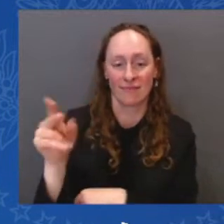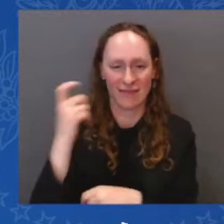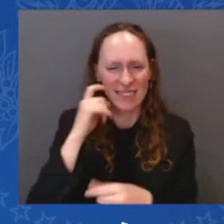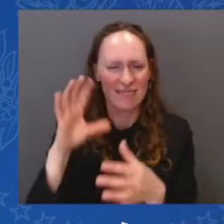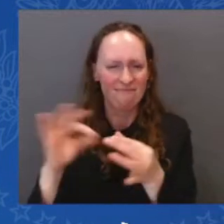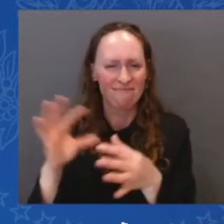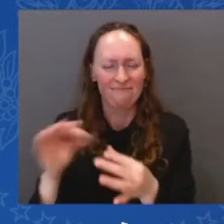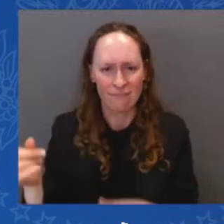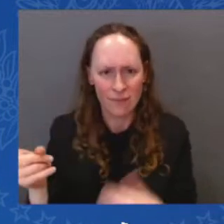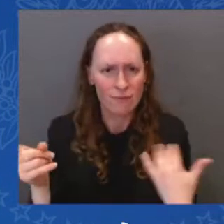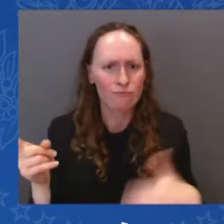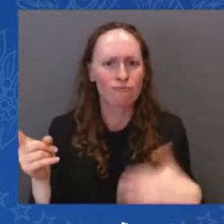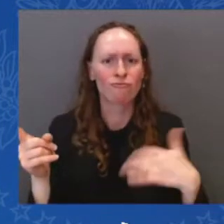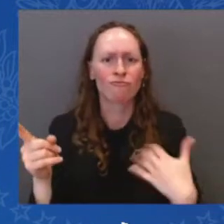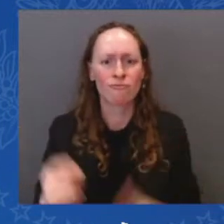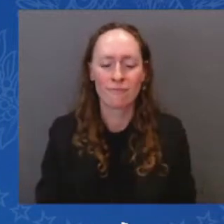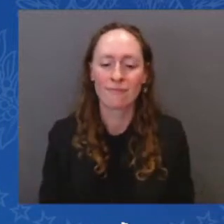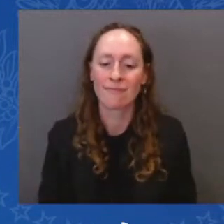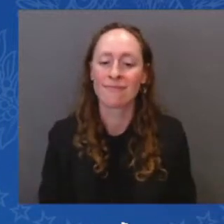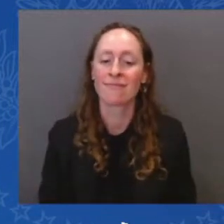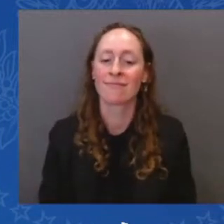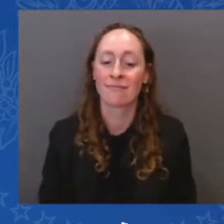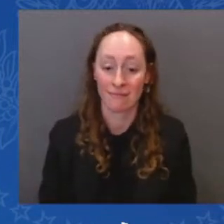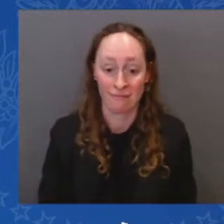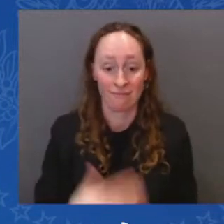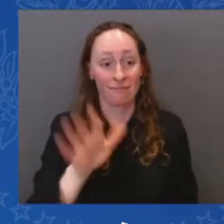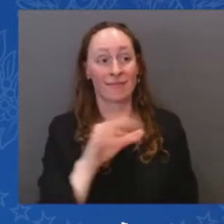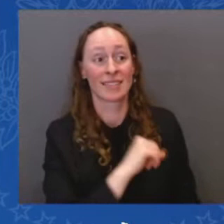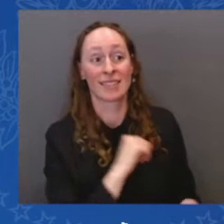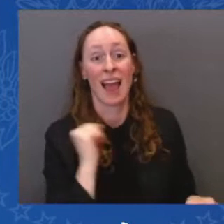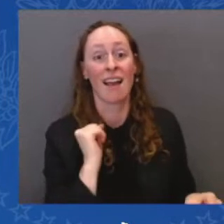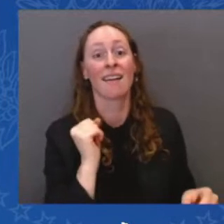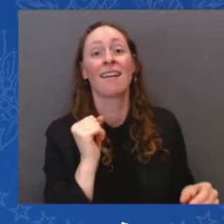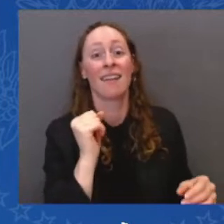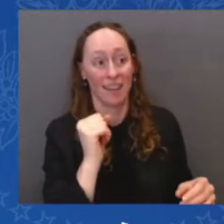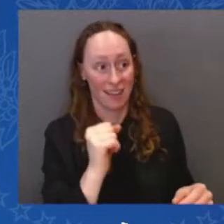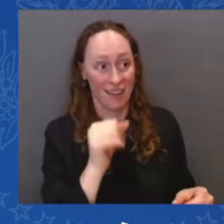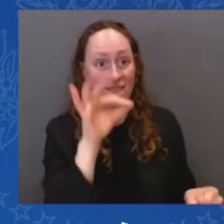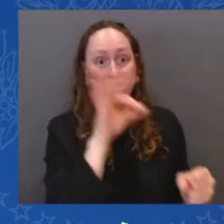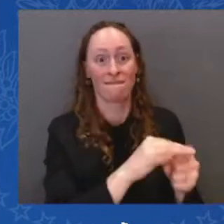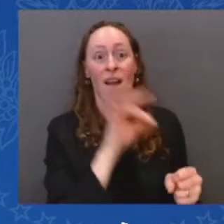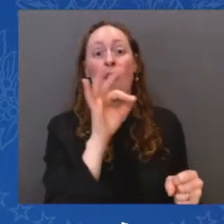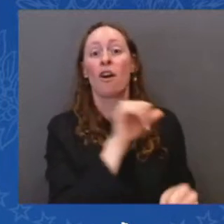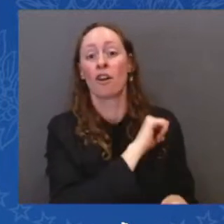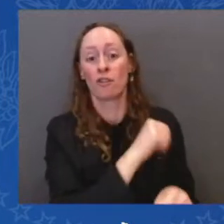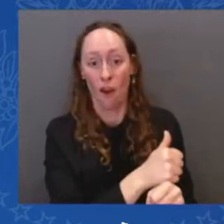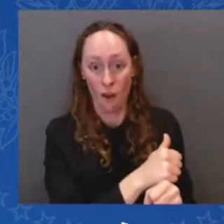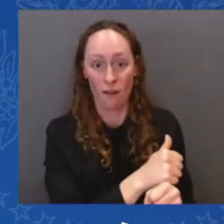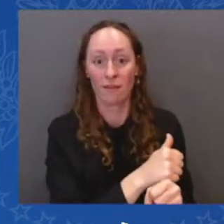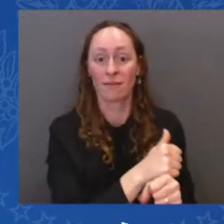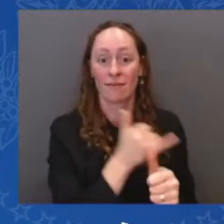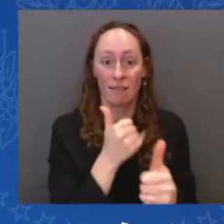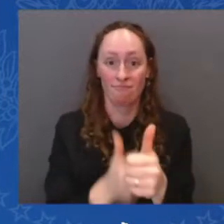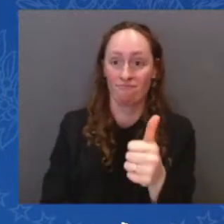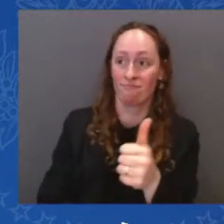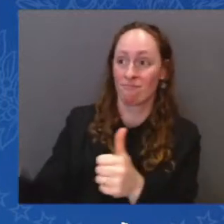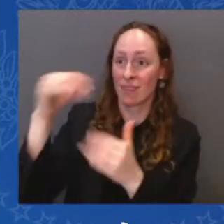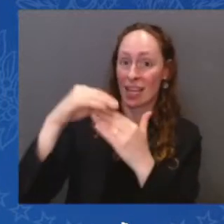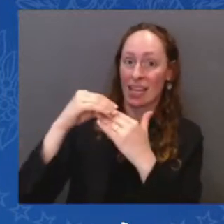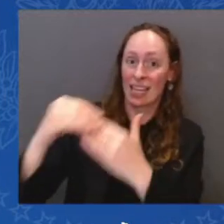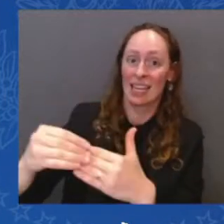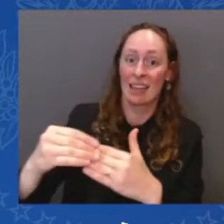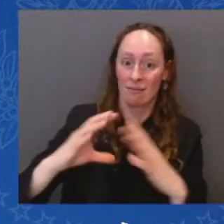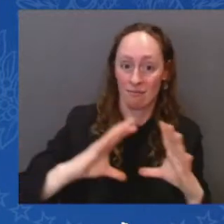of the Marine Corps and Army Chief of Staff. But I must be careful here how I say this, but